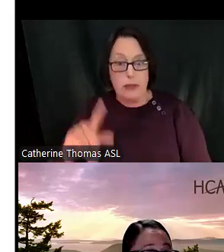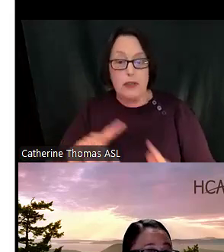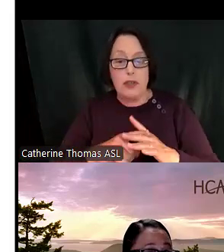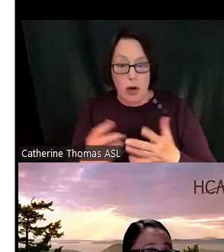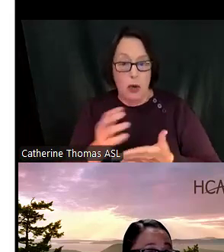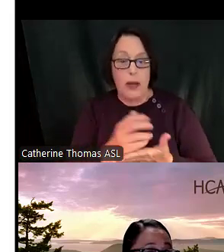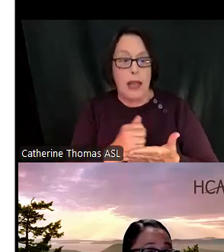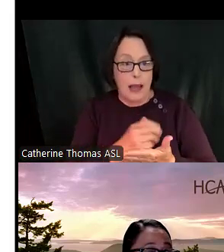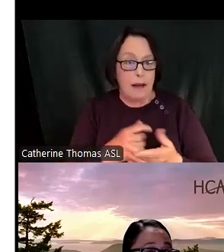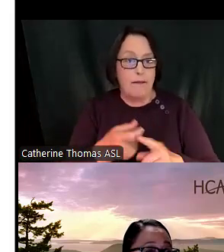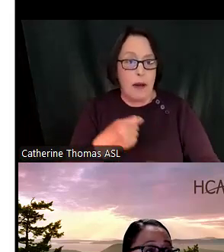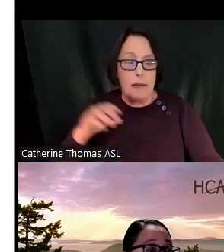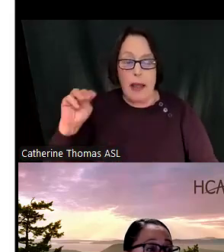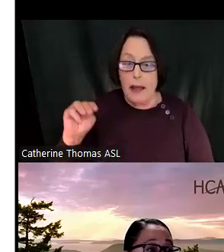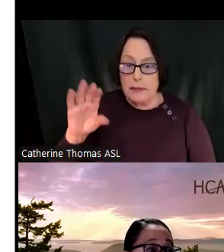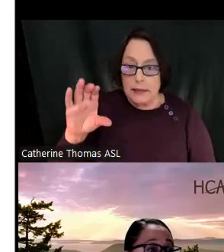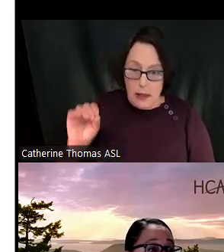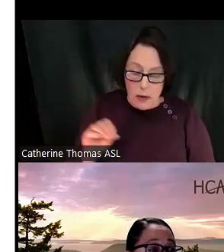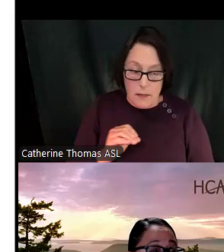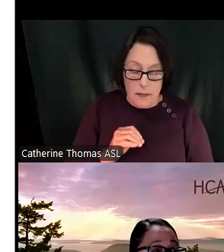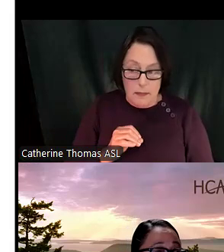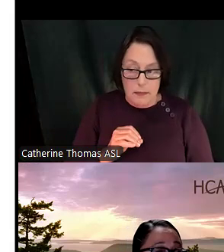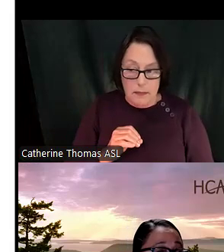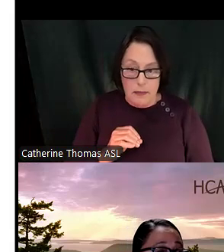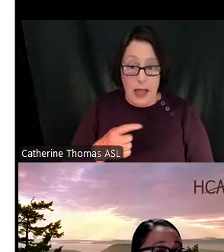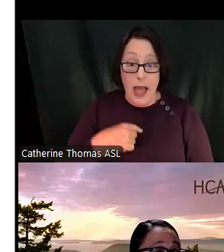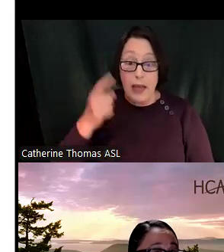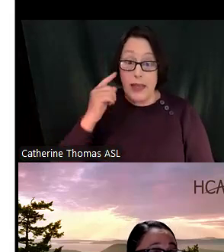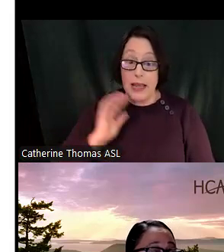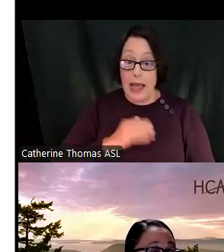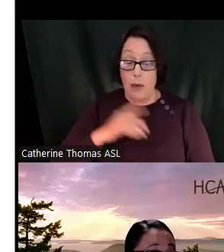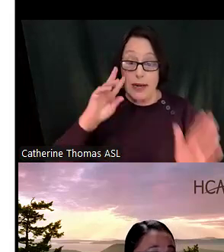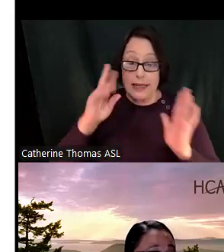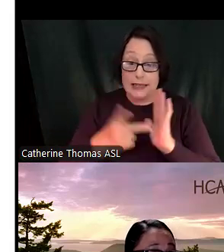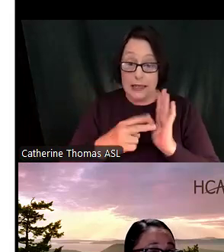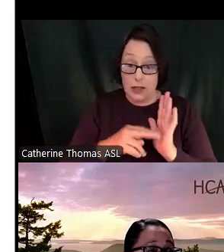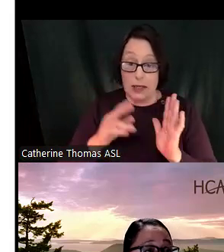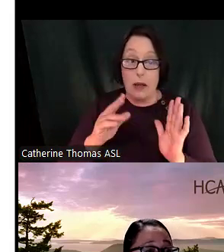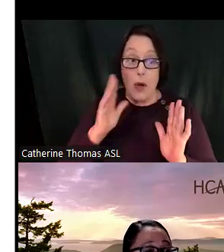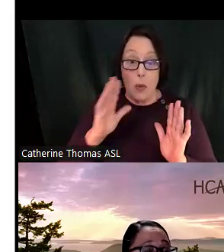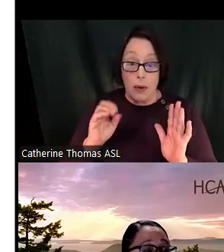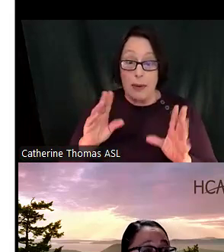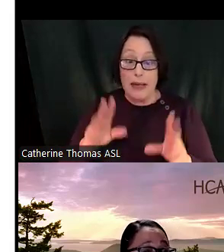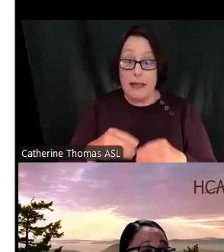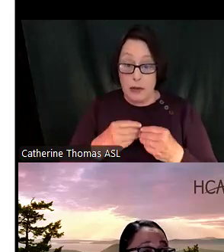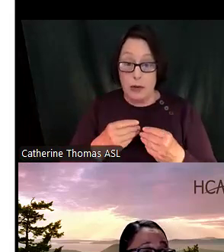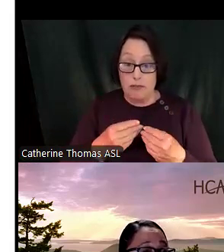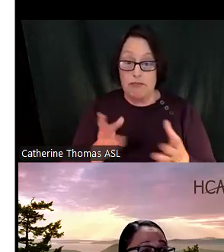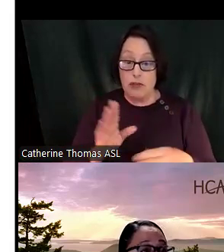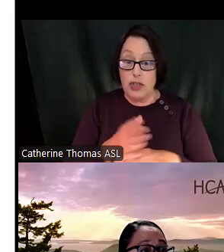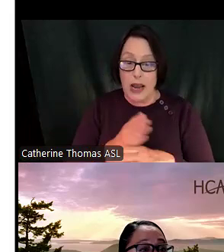from the managed care organization. I think our intention will be to share that I'm not sure if that will look